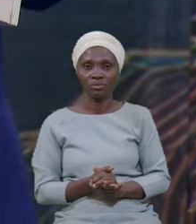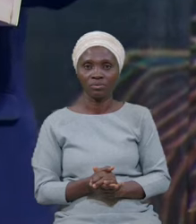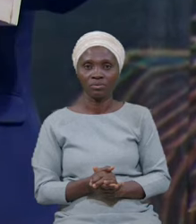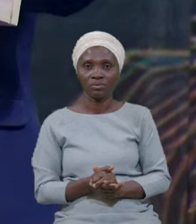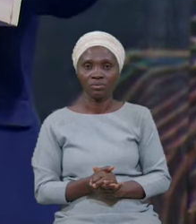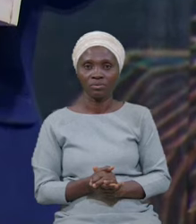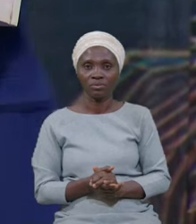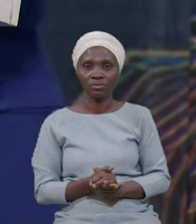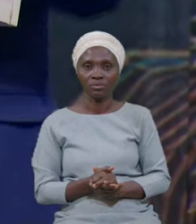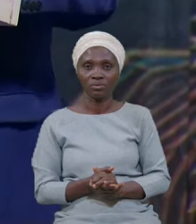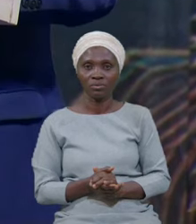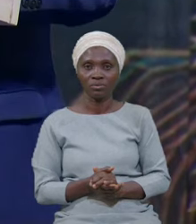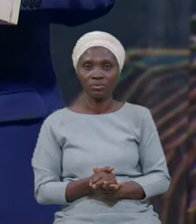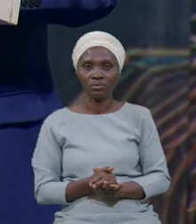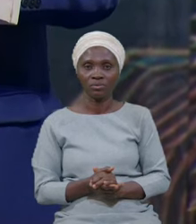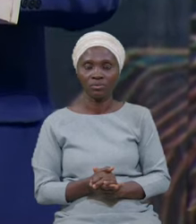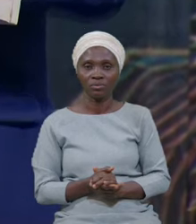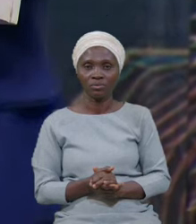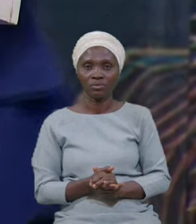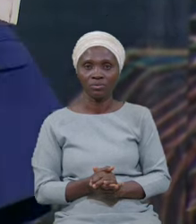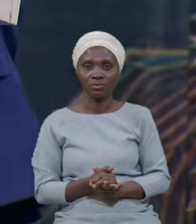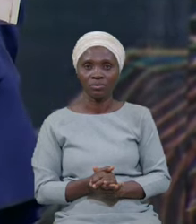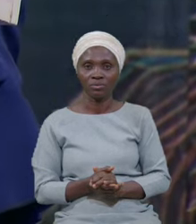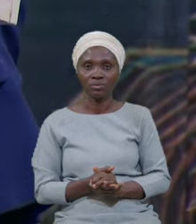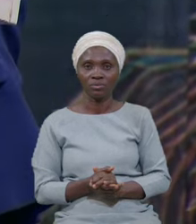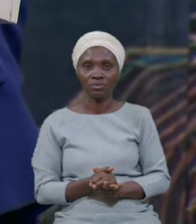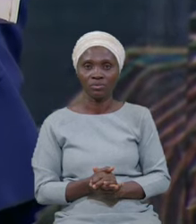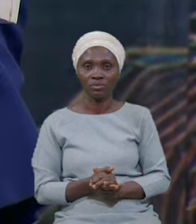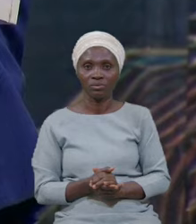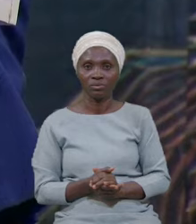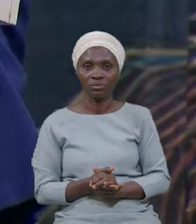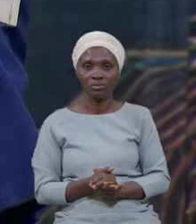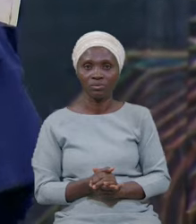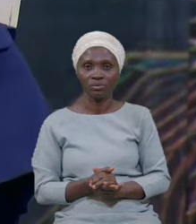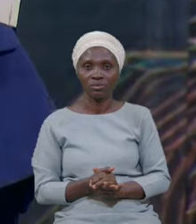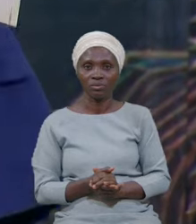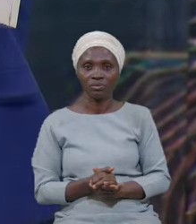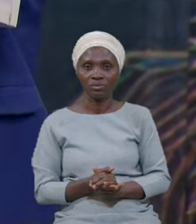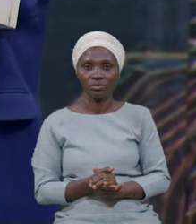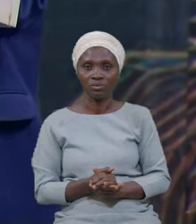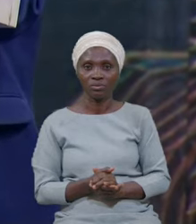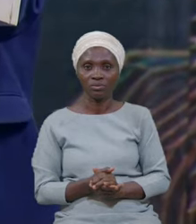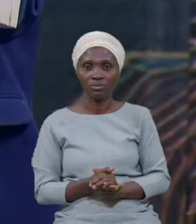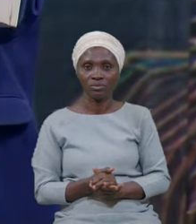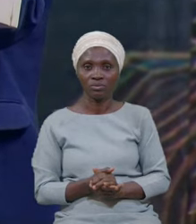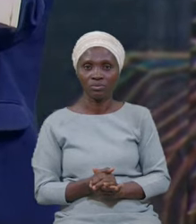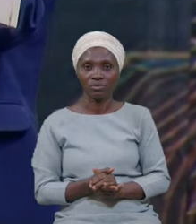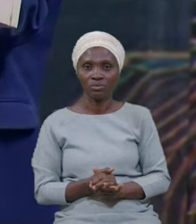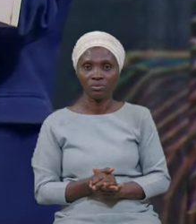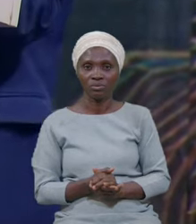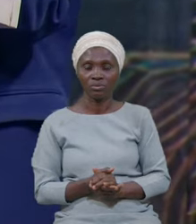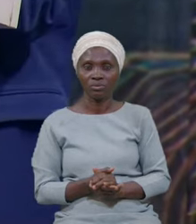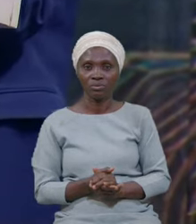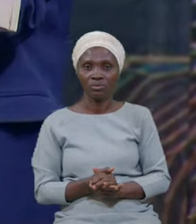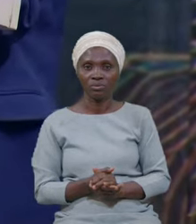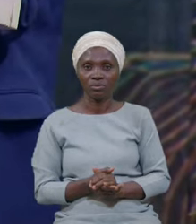It's okay. Please, when you are true where you are counseling, join the others where we still